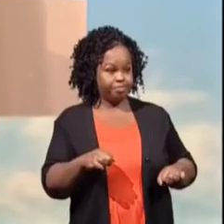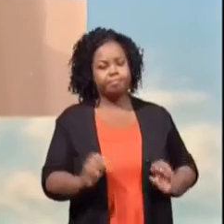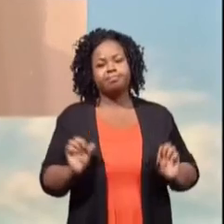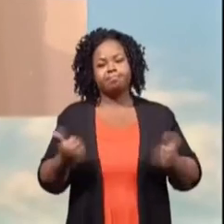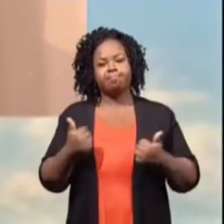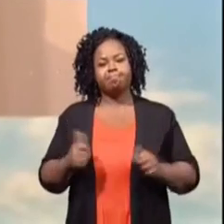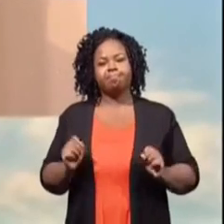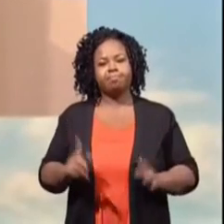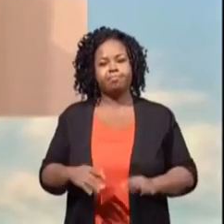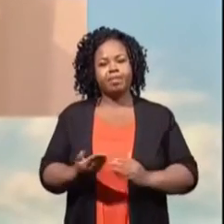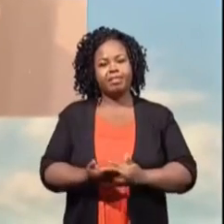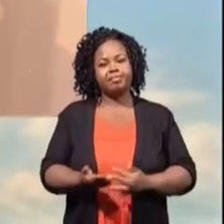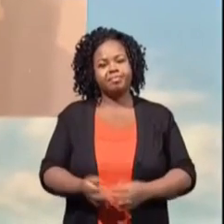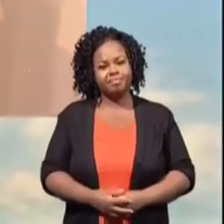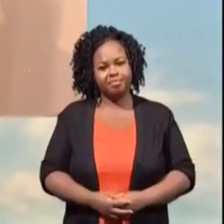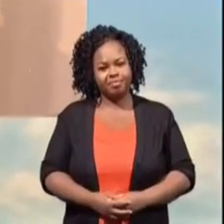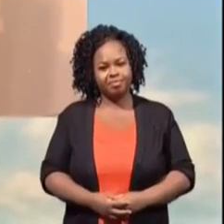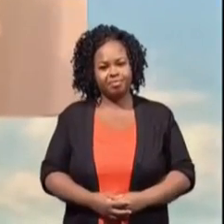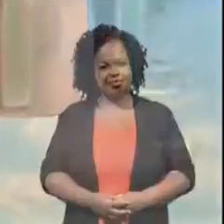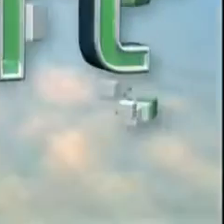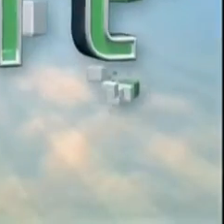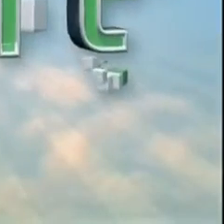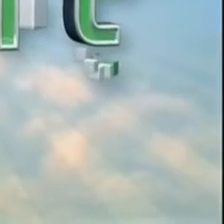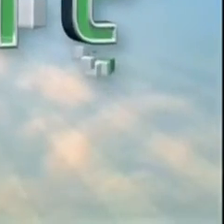012-342-1674 ne all right cool break